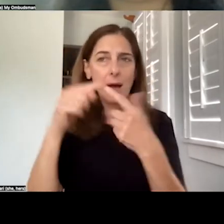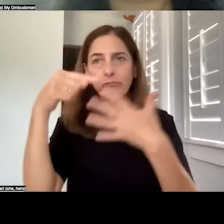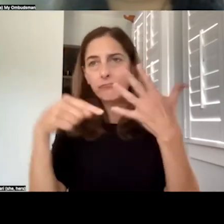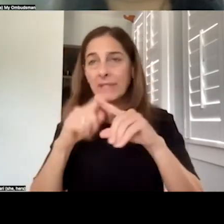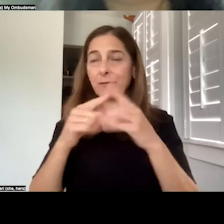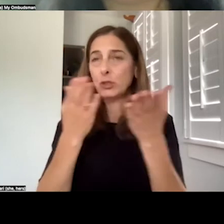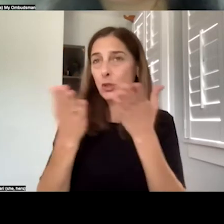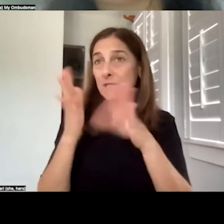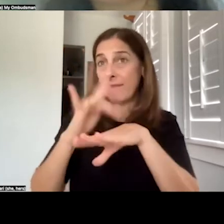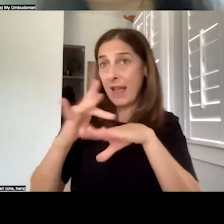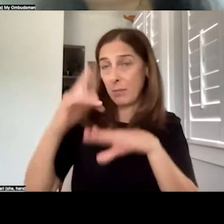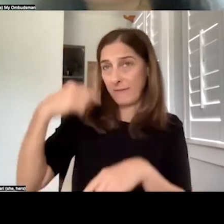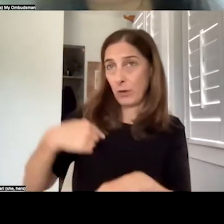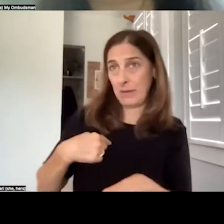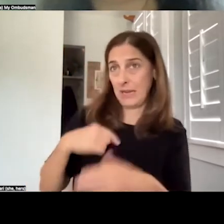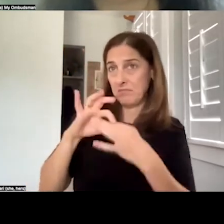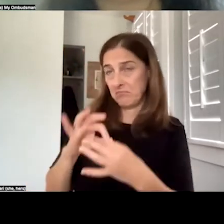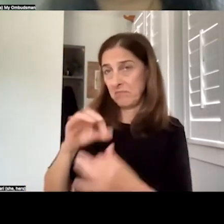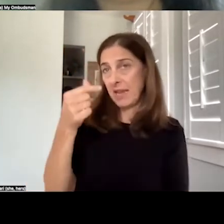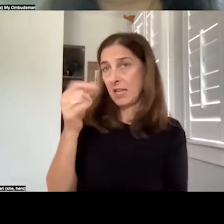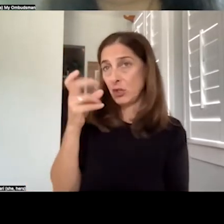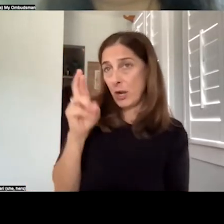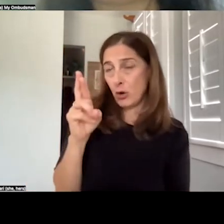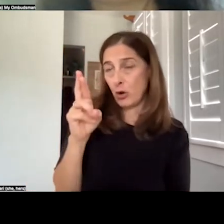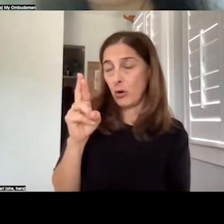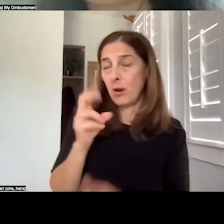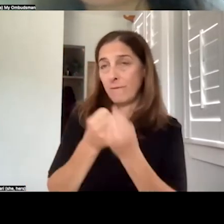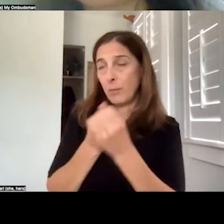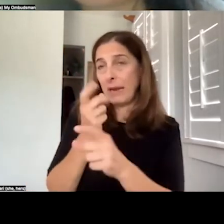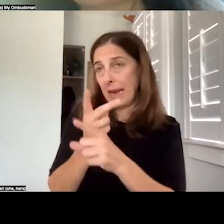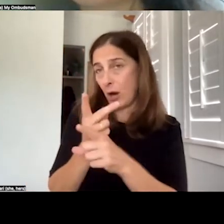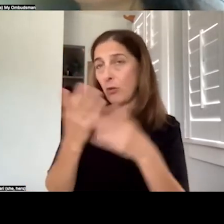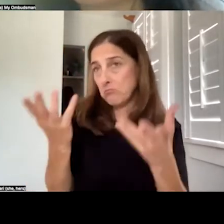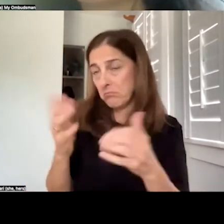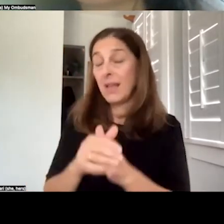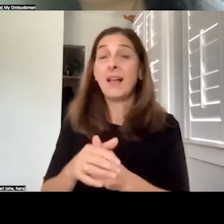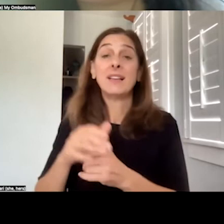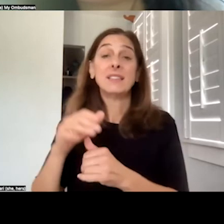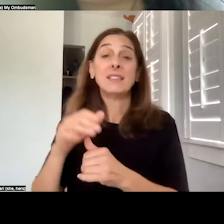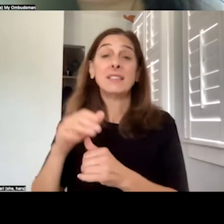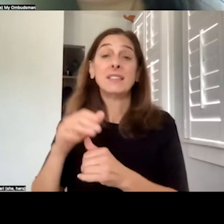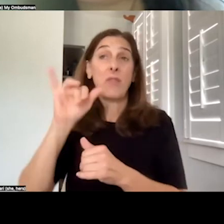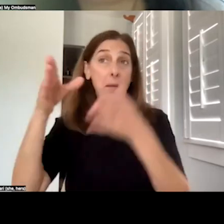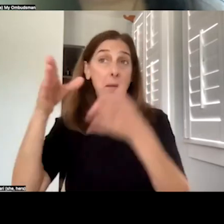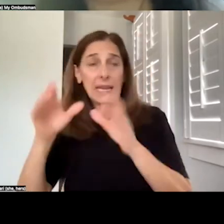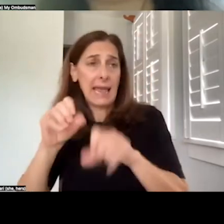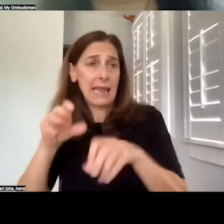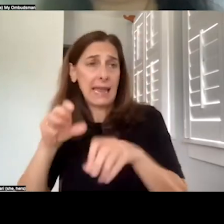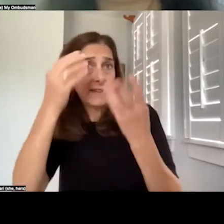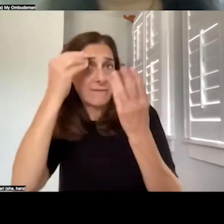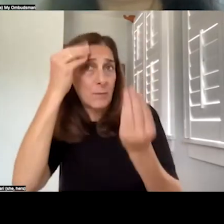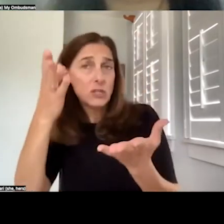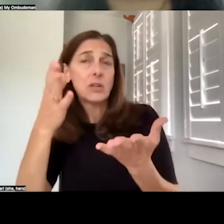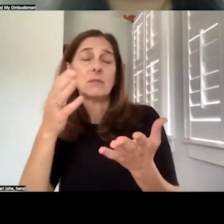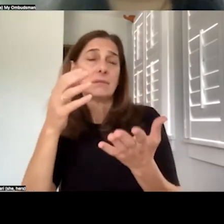care for me personally. And so we might connect you to an organization that helps folks connect to community